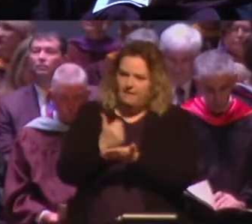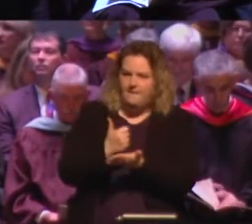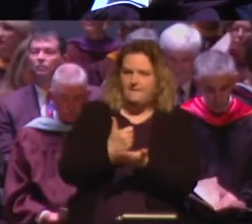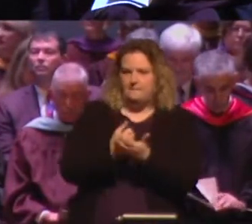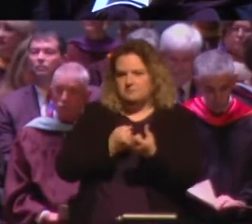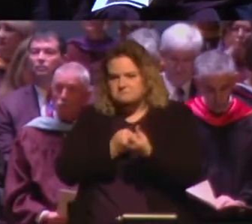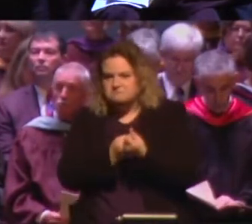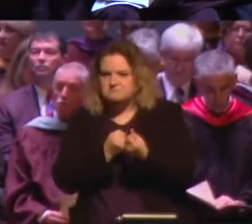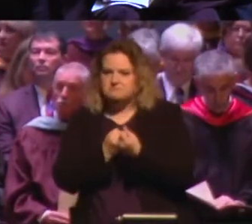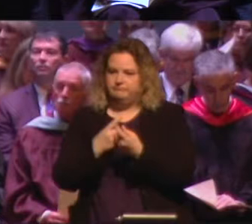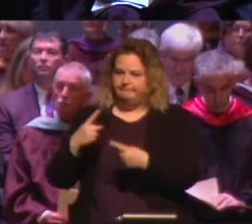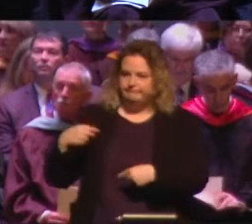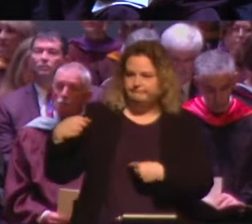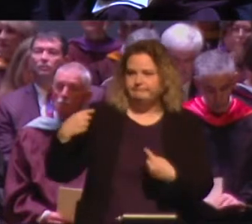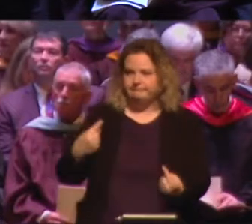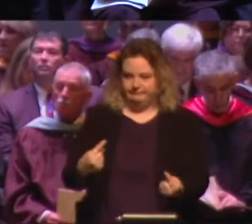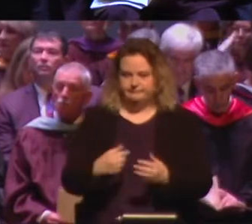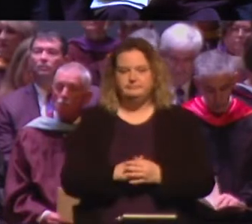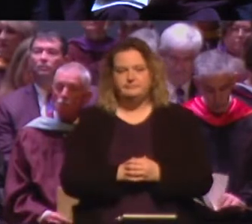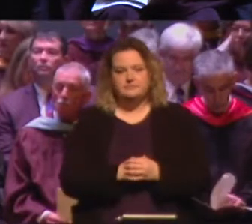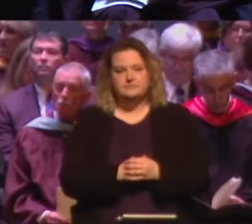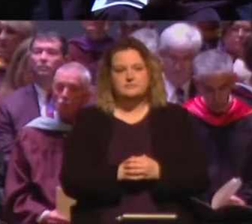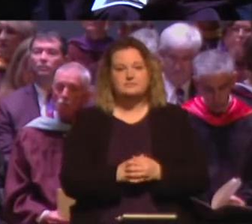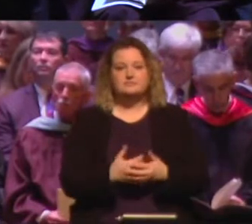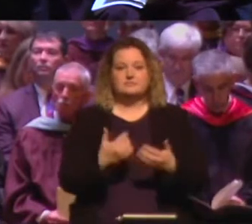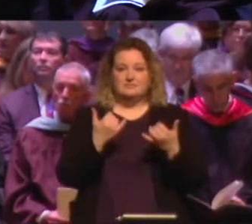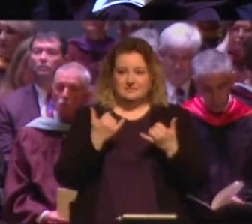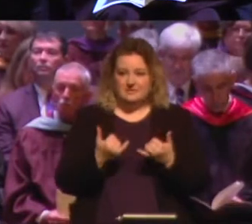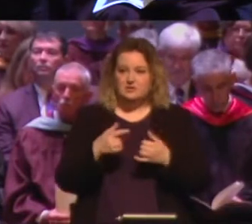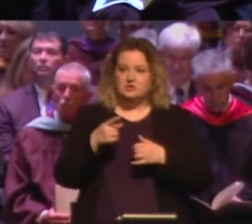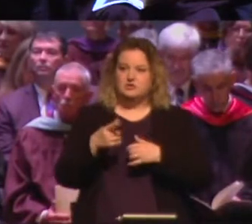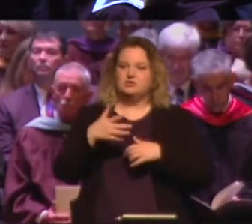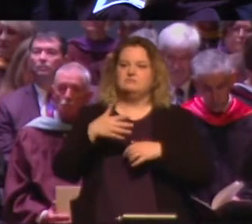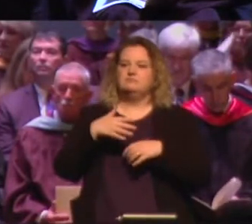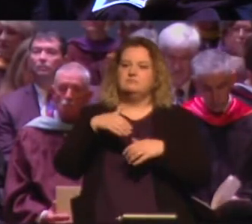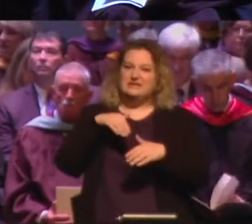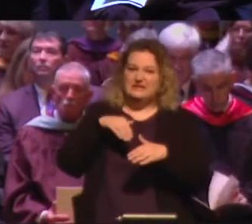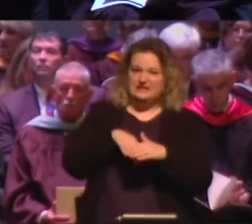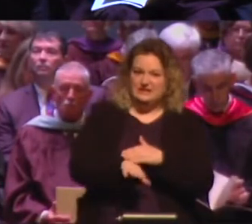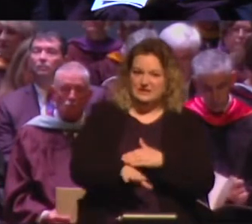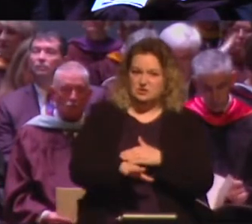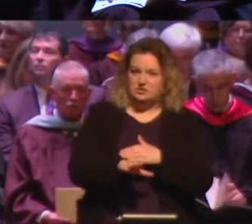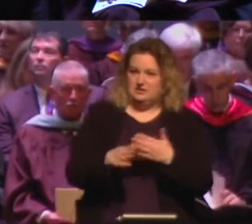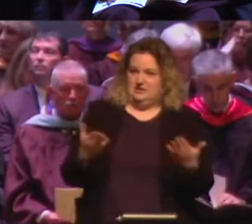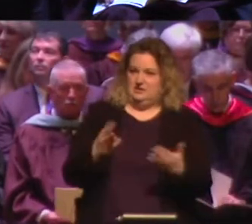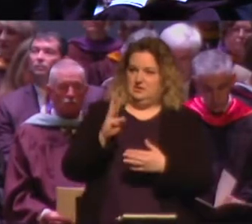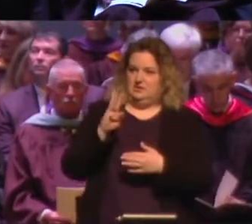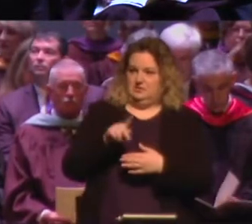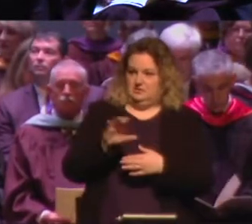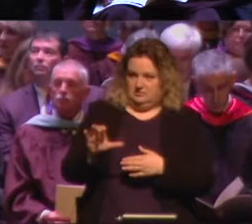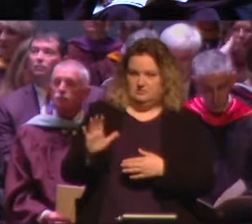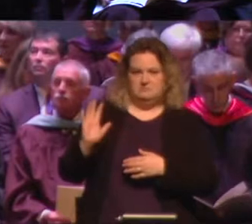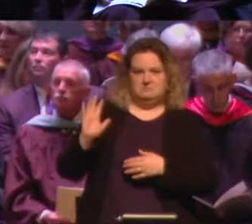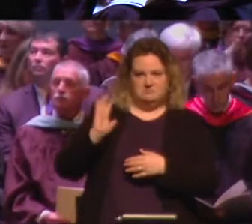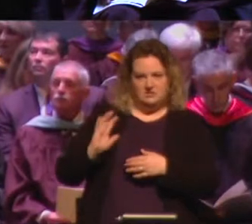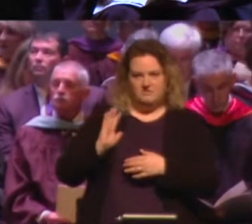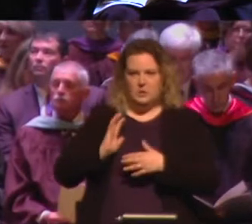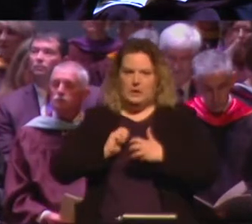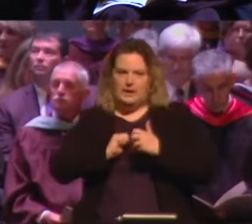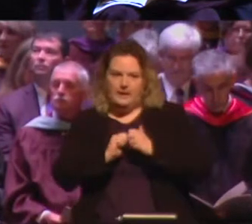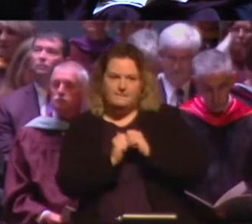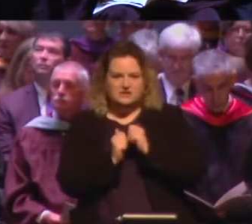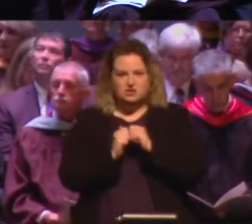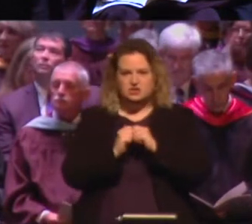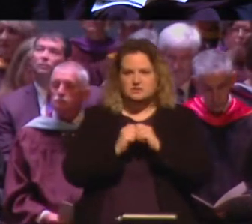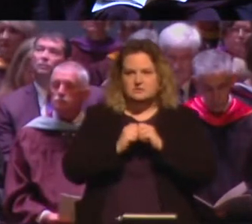way. Entering into this institution facing intense competition, you pursued